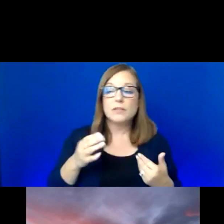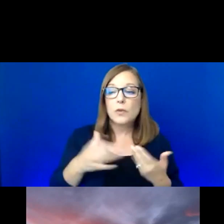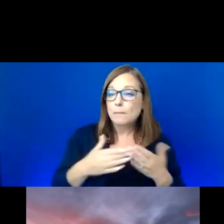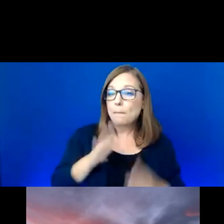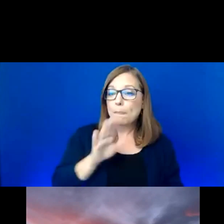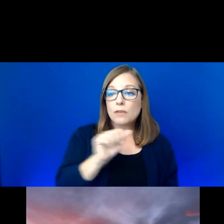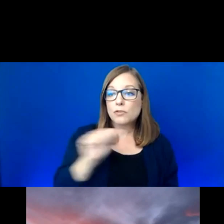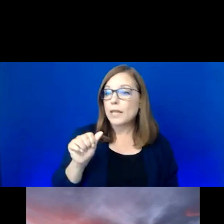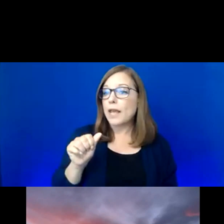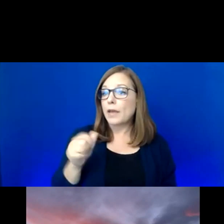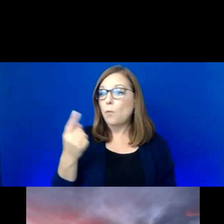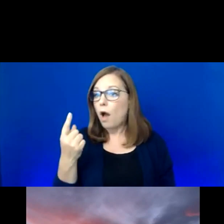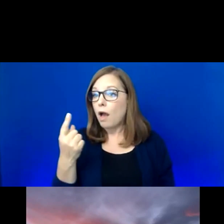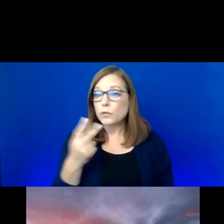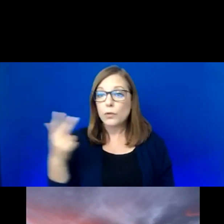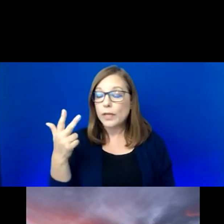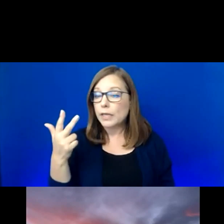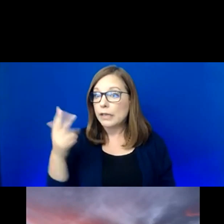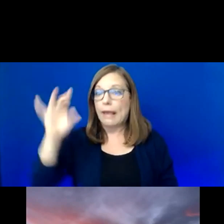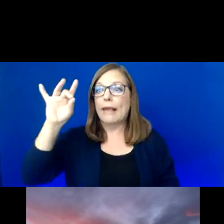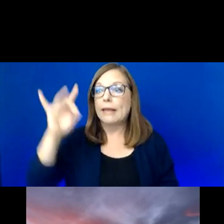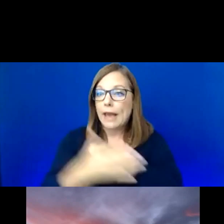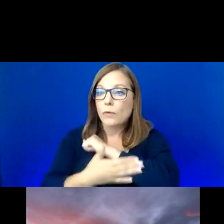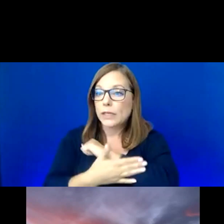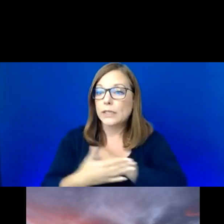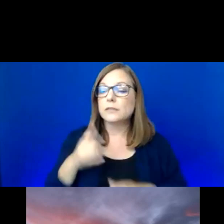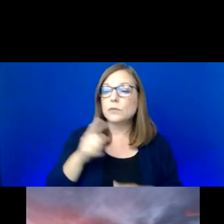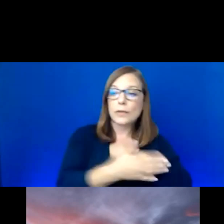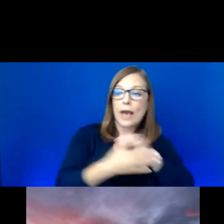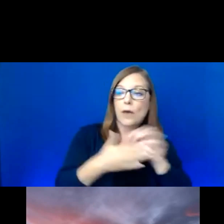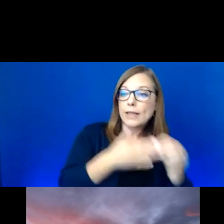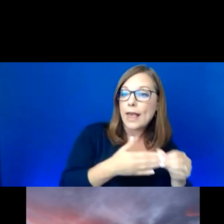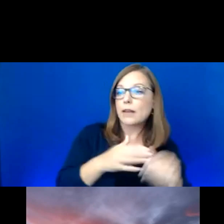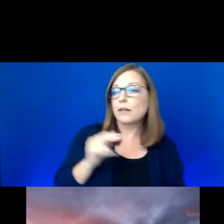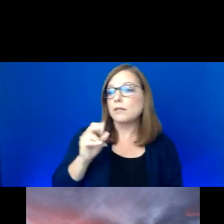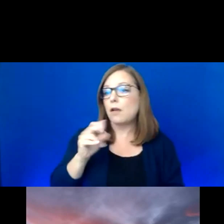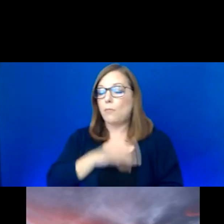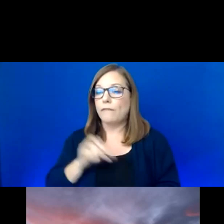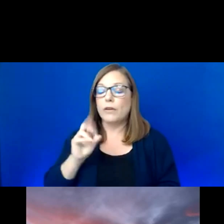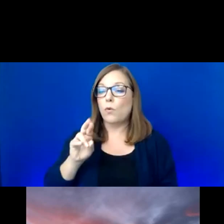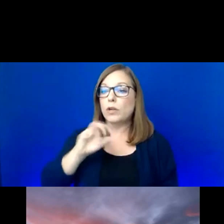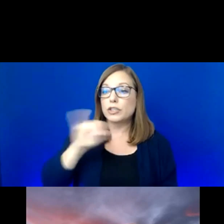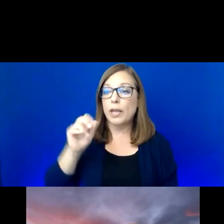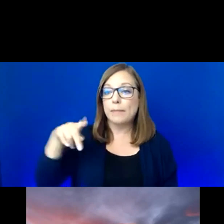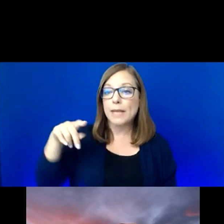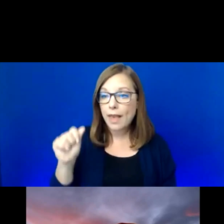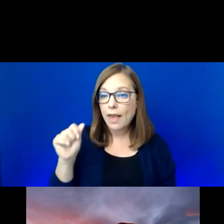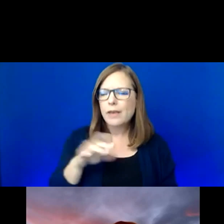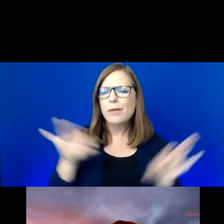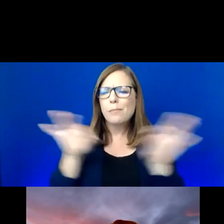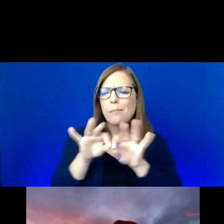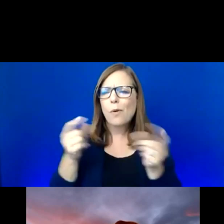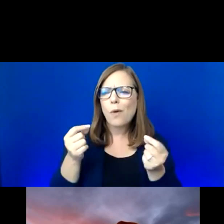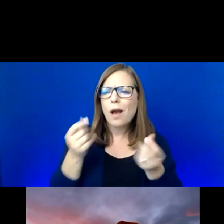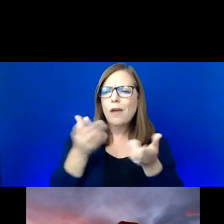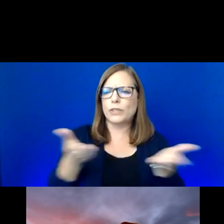2 county, 8 county, whether you are county-led, nonprofit-led, or JPA, you need resources, and you can expect, and you